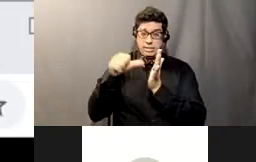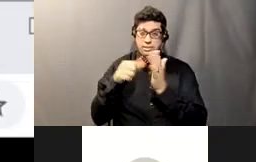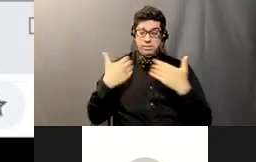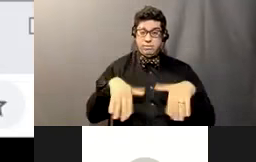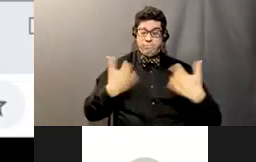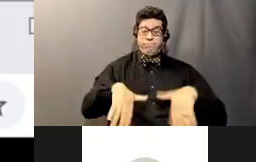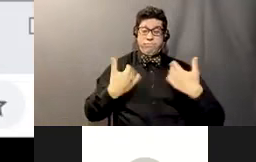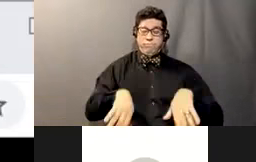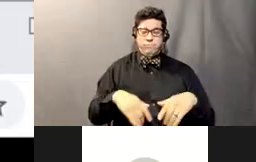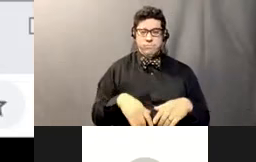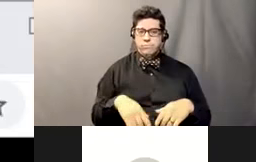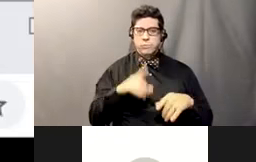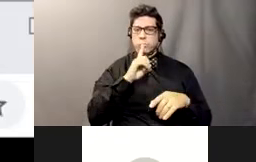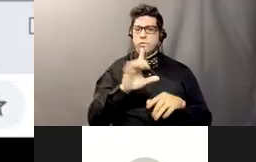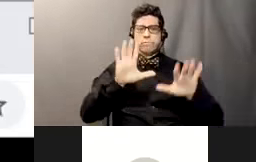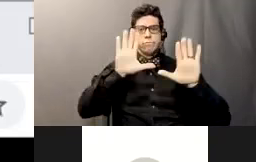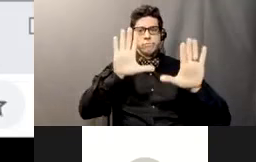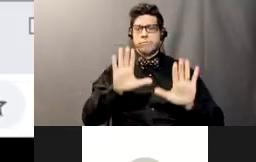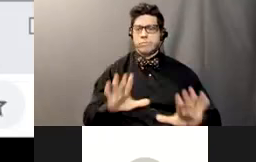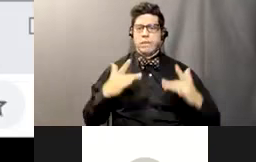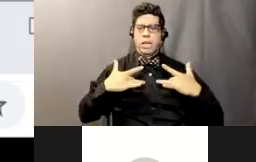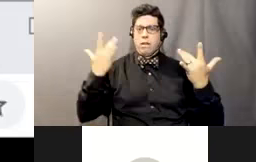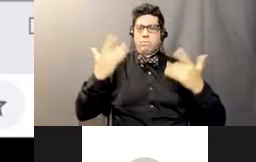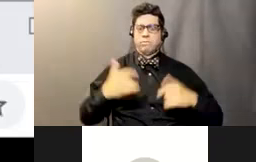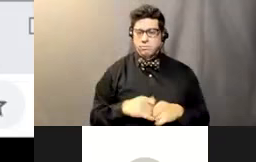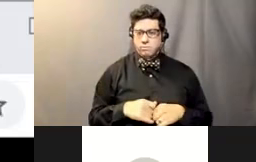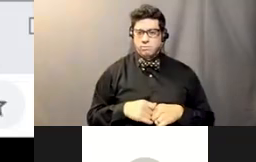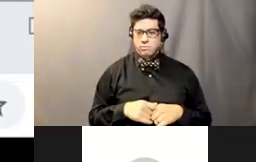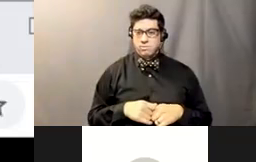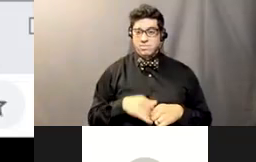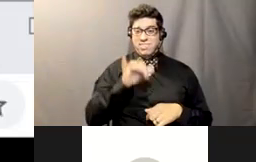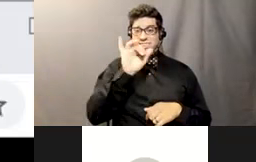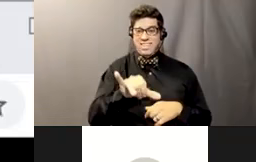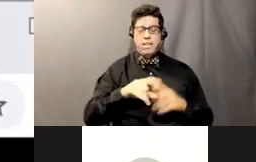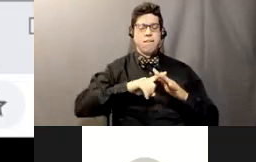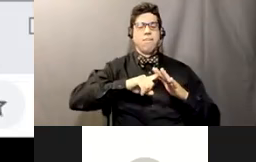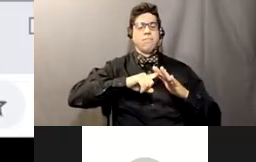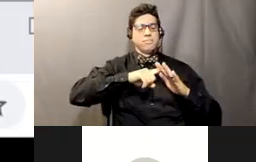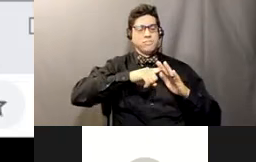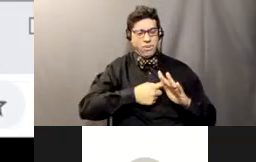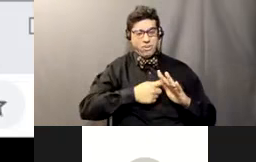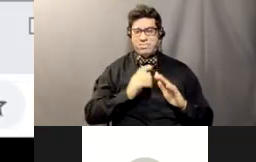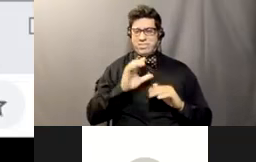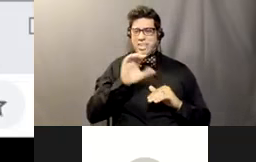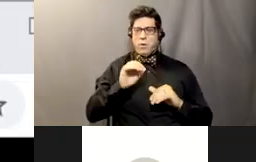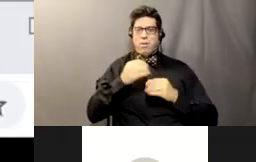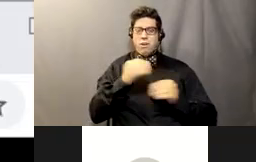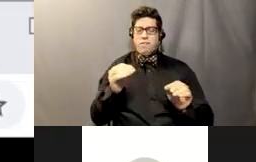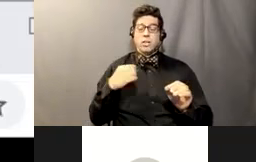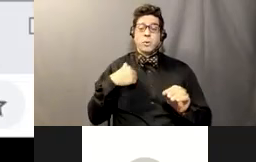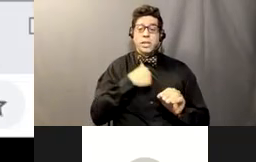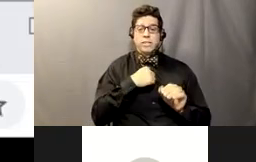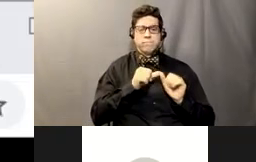it was a great event and was the kickoff for us as the county office to continue